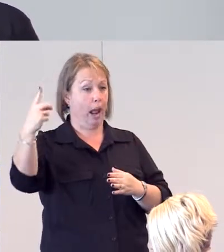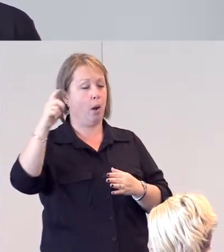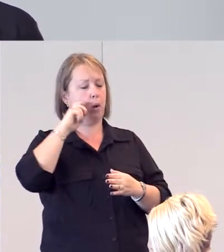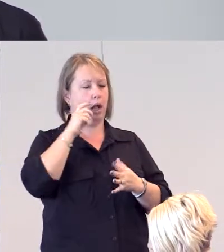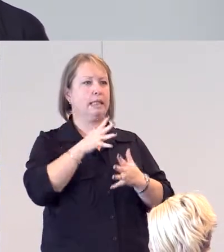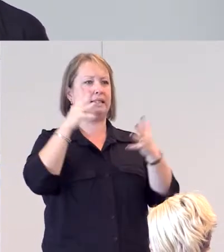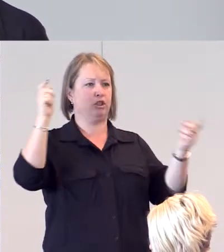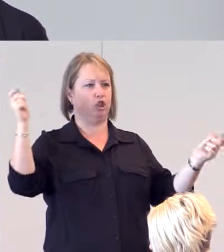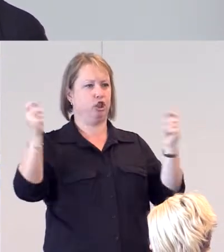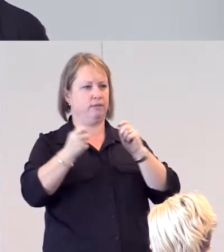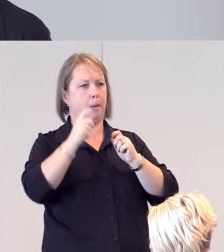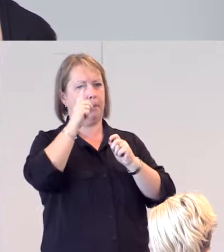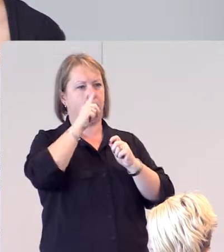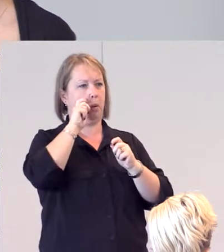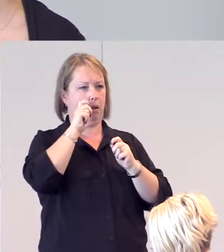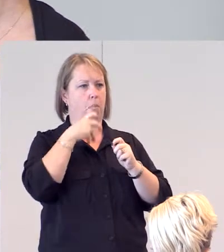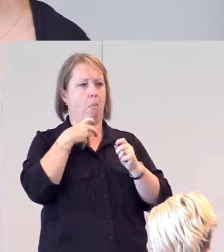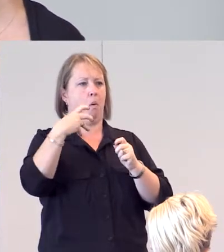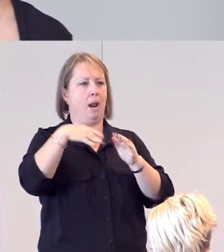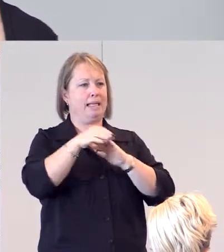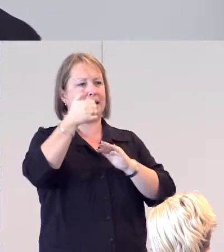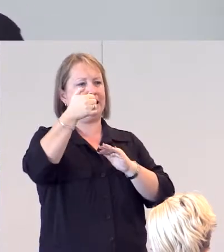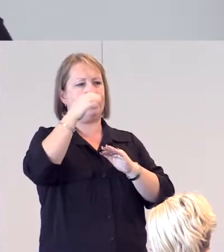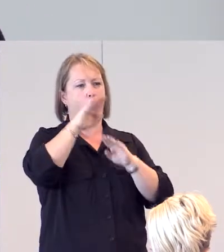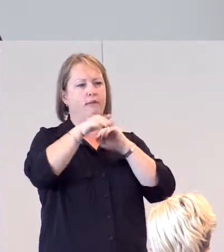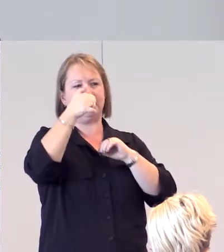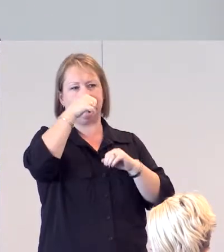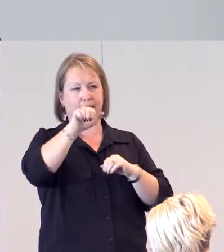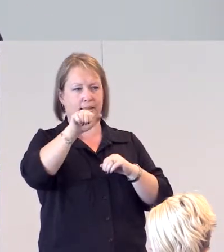significant shifts of people into the 60+ age group.